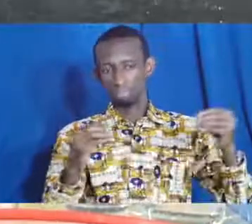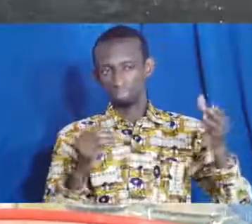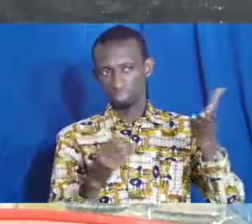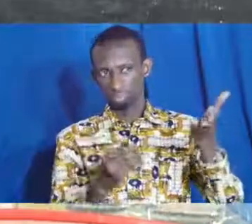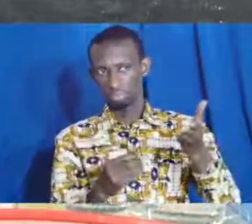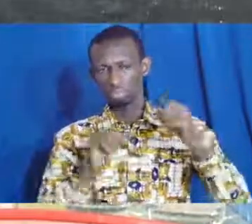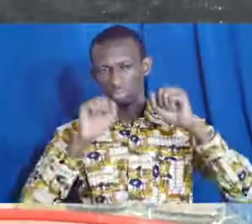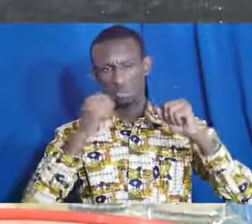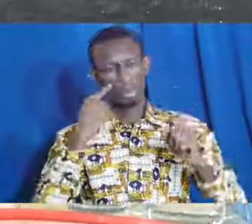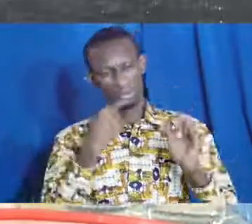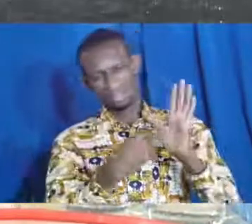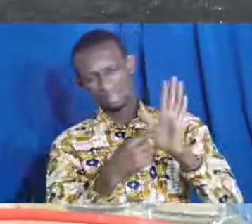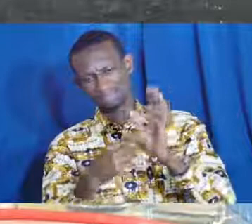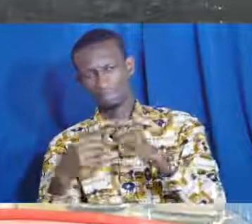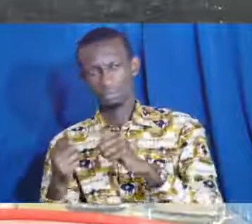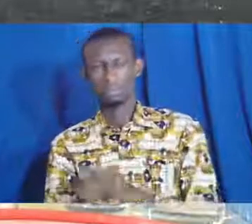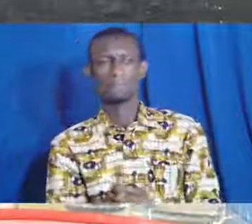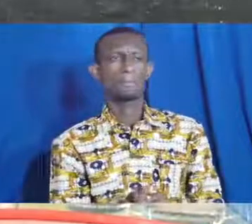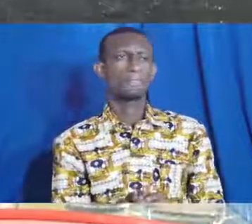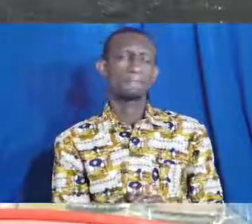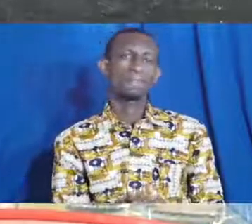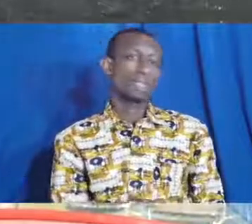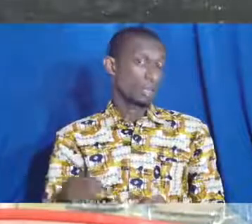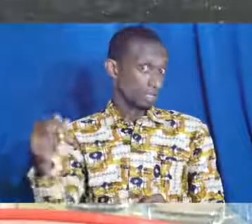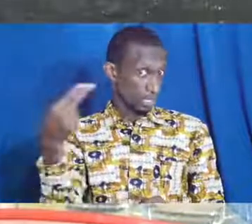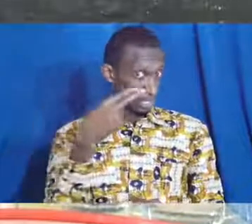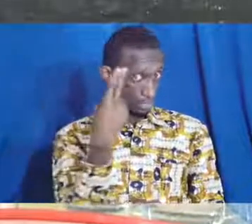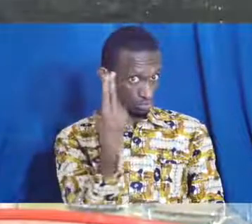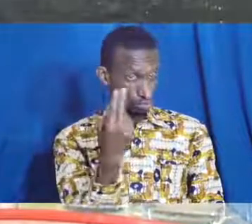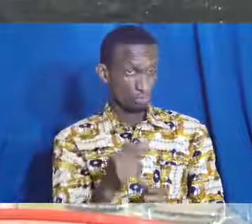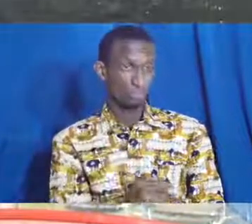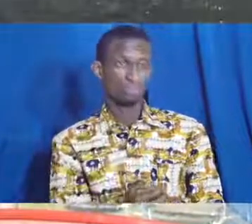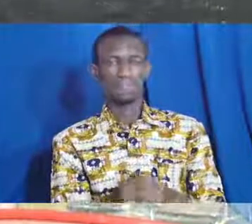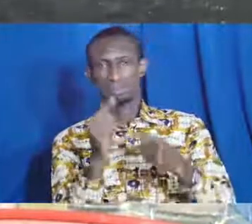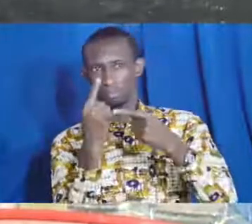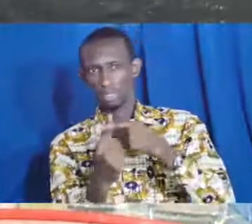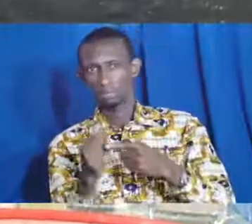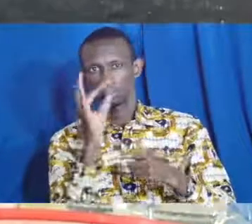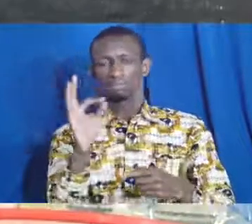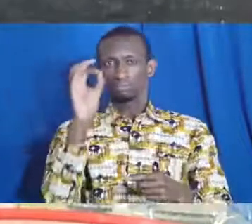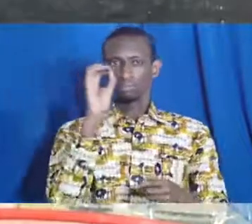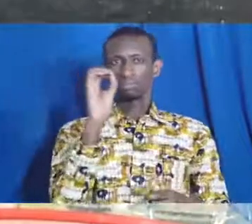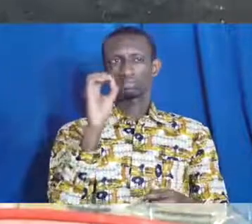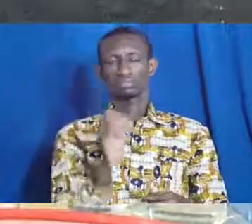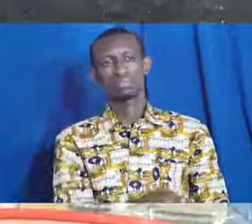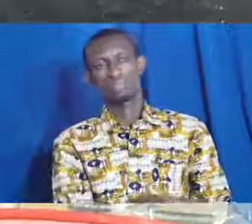well. So you can have hydrogen combining with the oxygen to form the